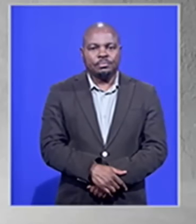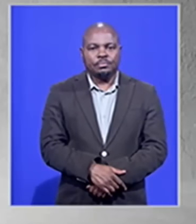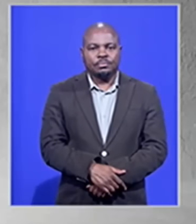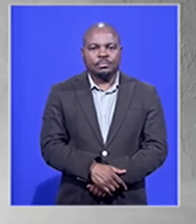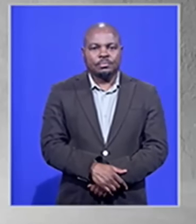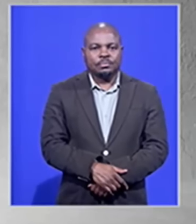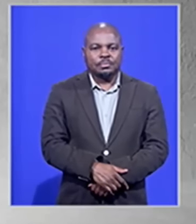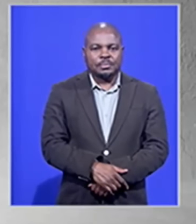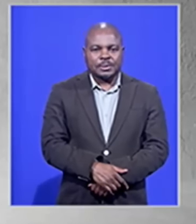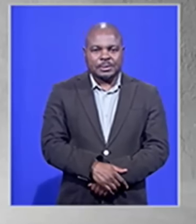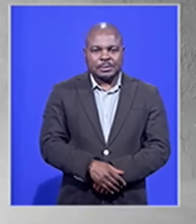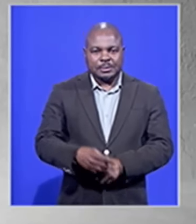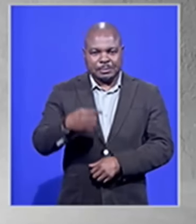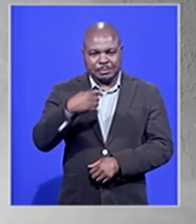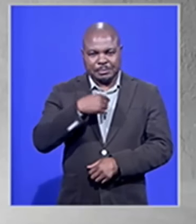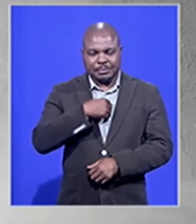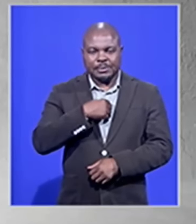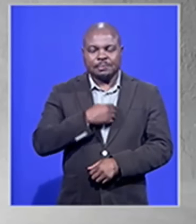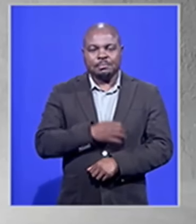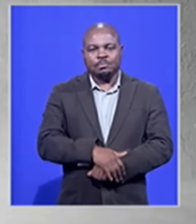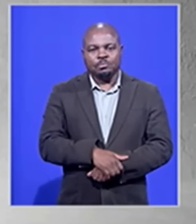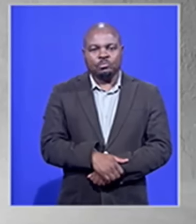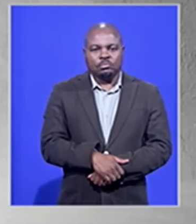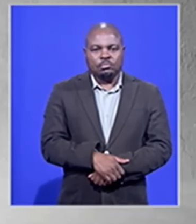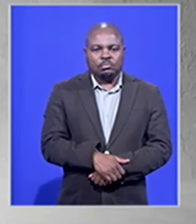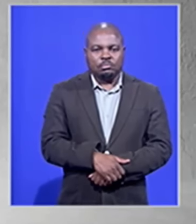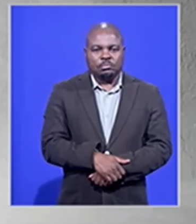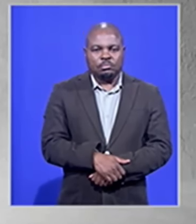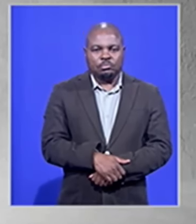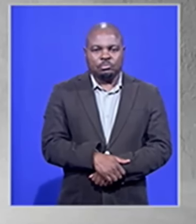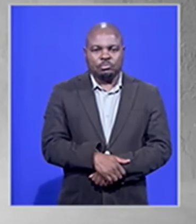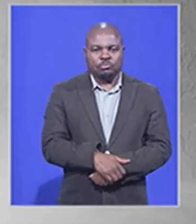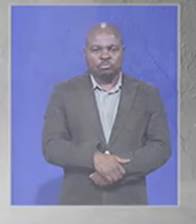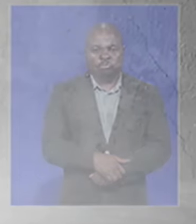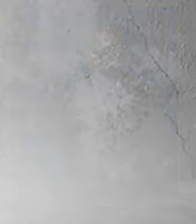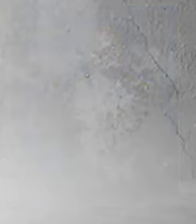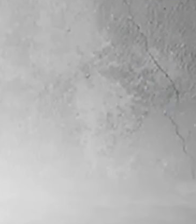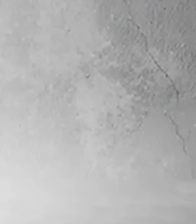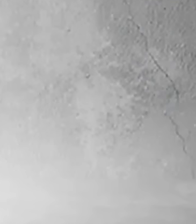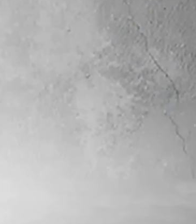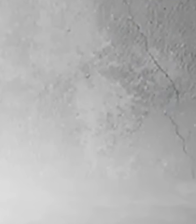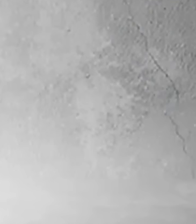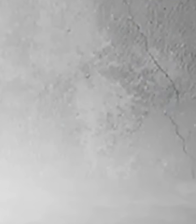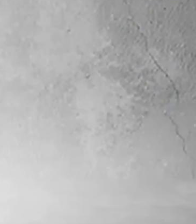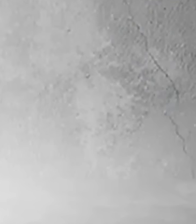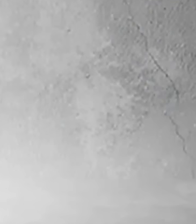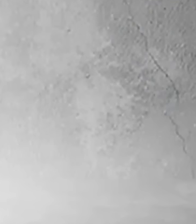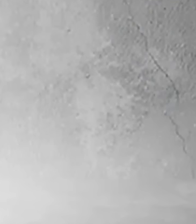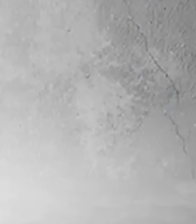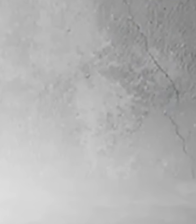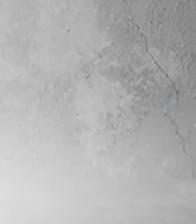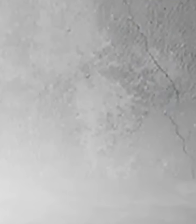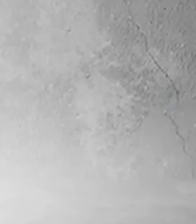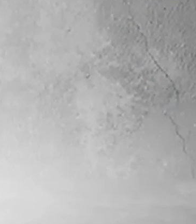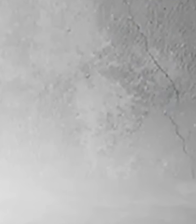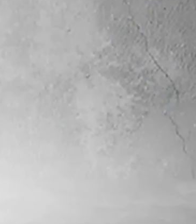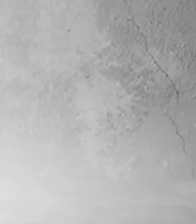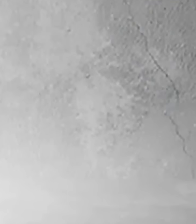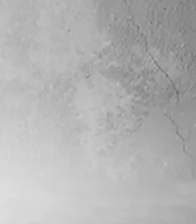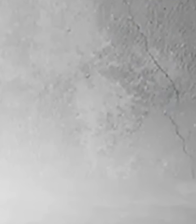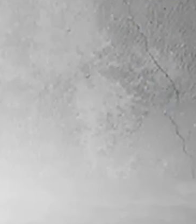Ke thabile hobane Bafana Bafana e kgonne ho phunyeletsa tournamenteng ya mohope wa lefatshe. Mme ke kopa hore mokgatlo wa SAFA o tswele pele